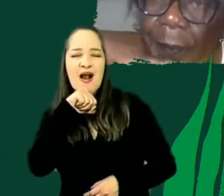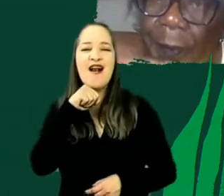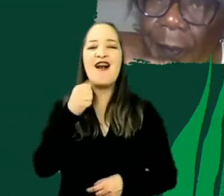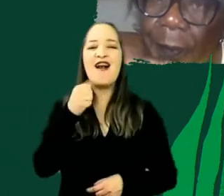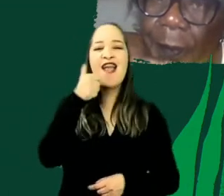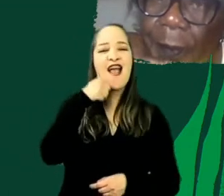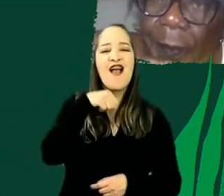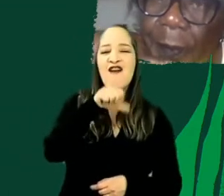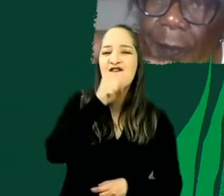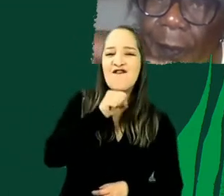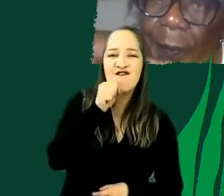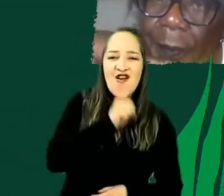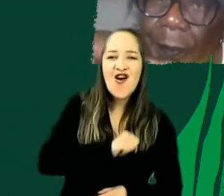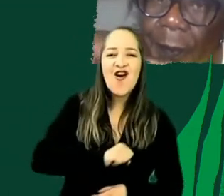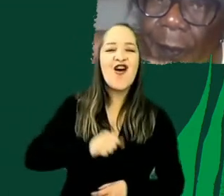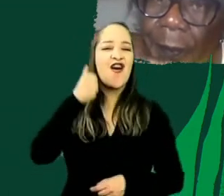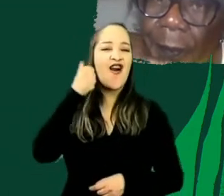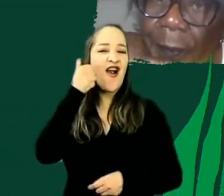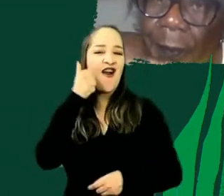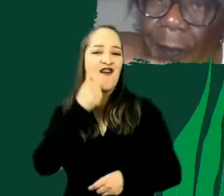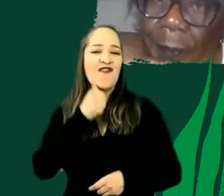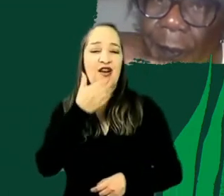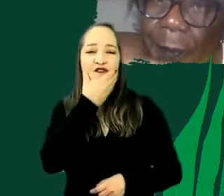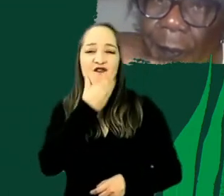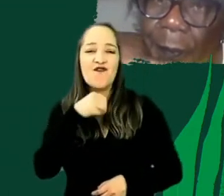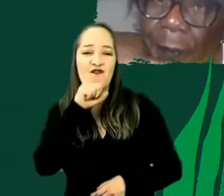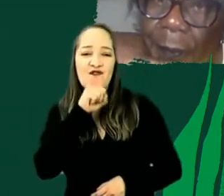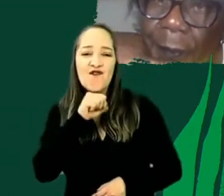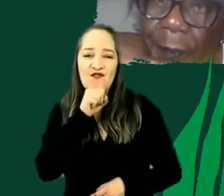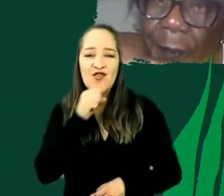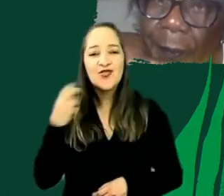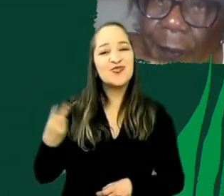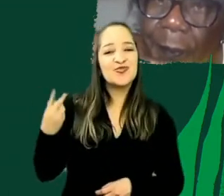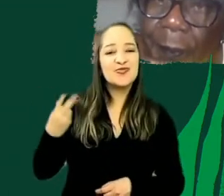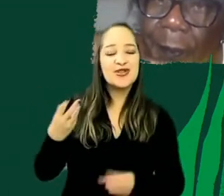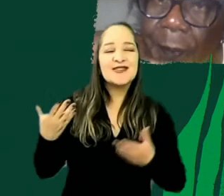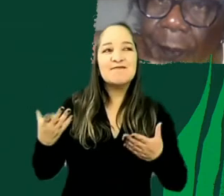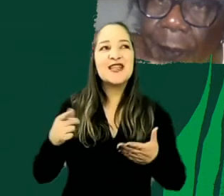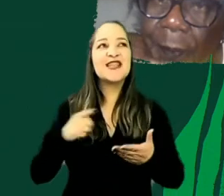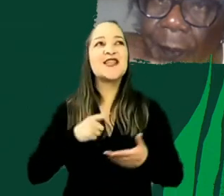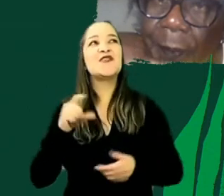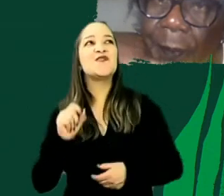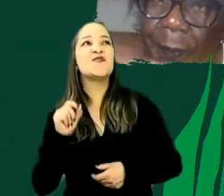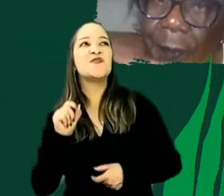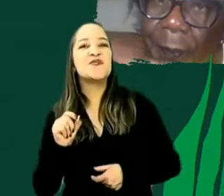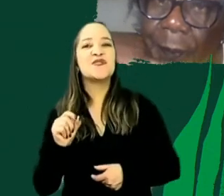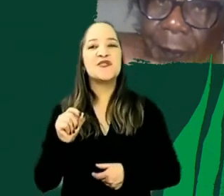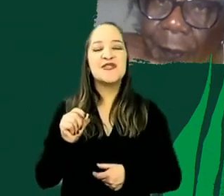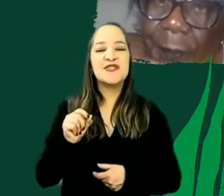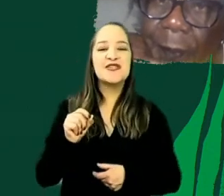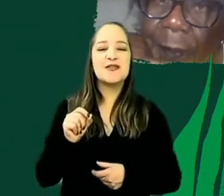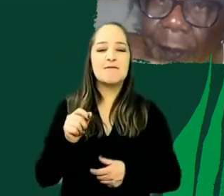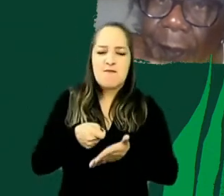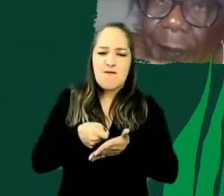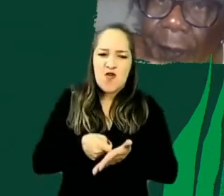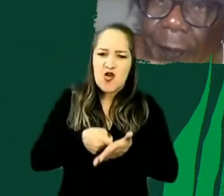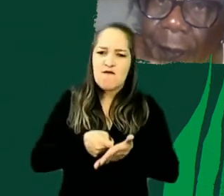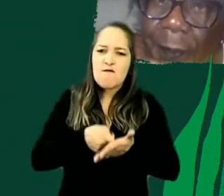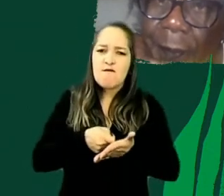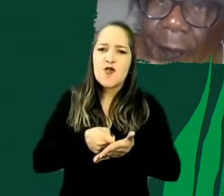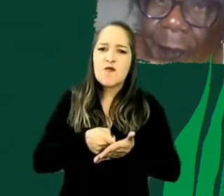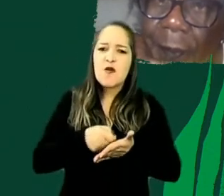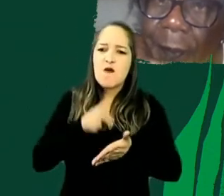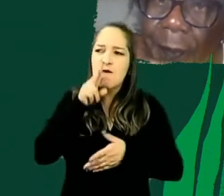have stood as strongly as human beings could stand, I think, on the enormous pressure